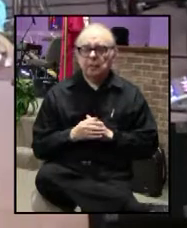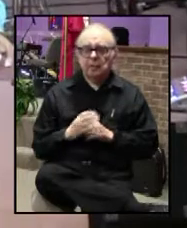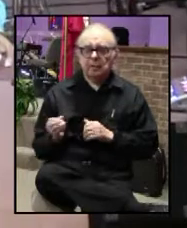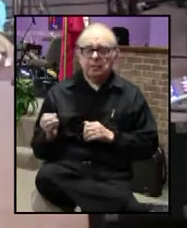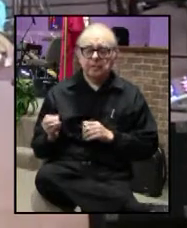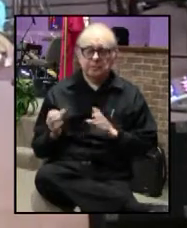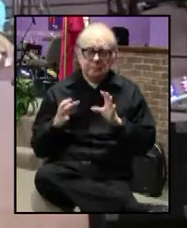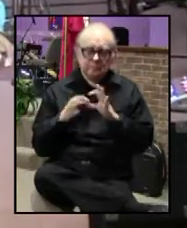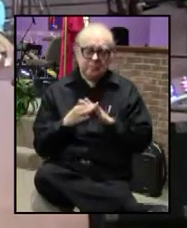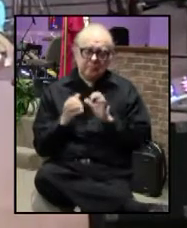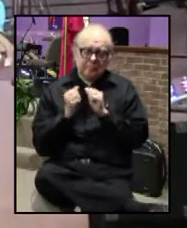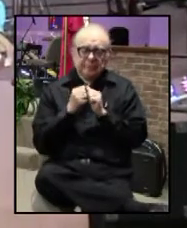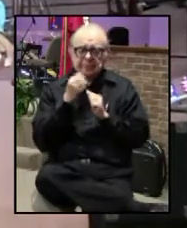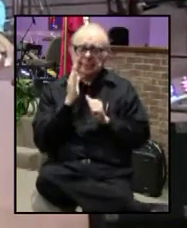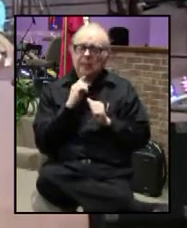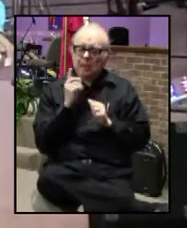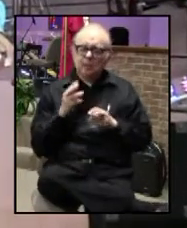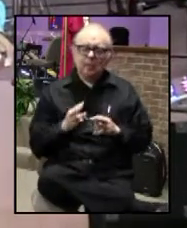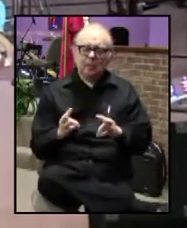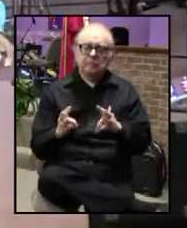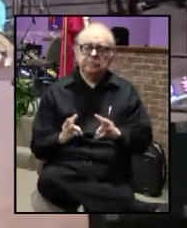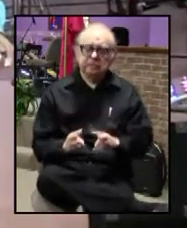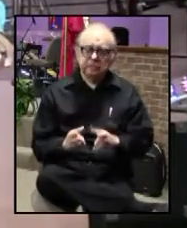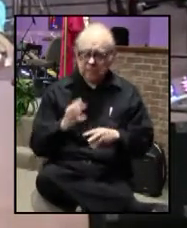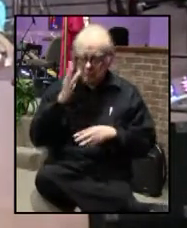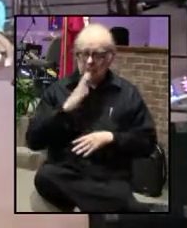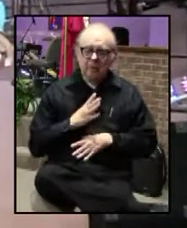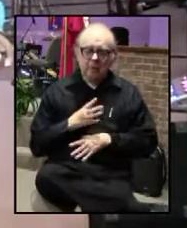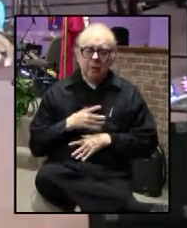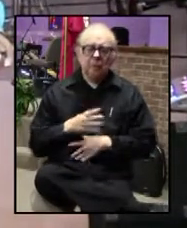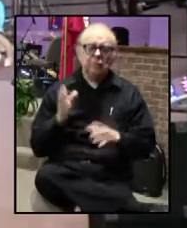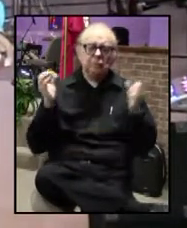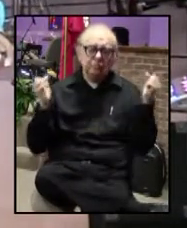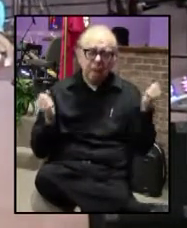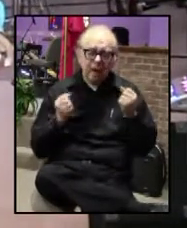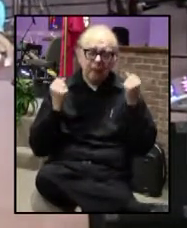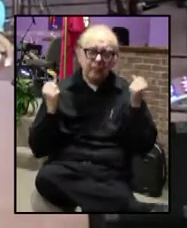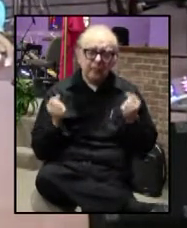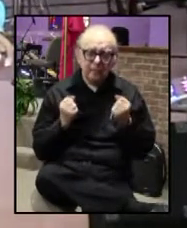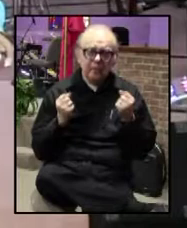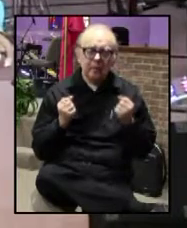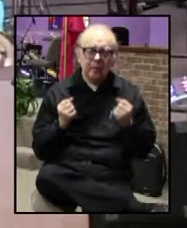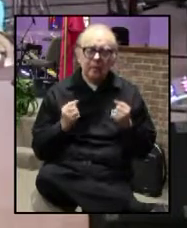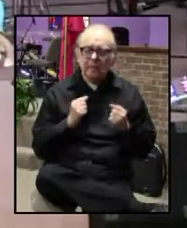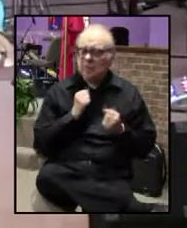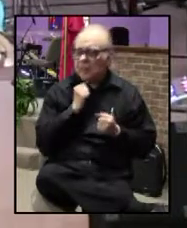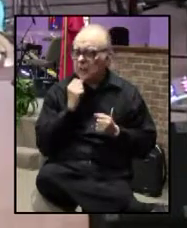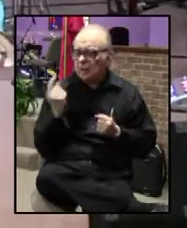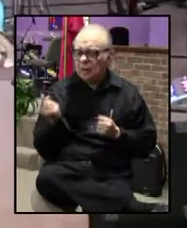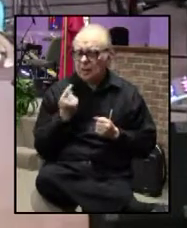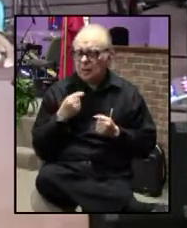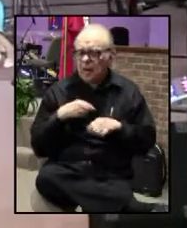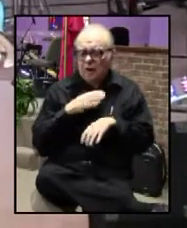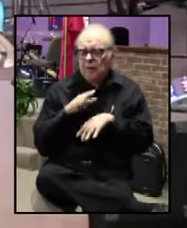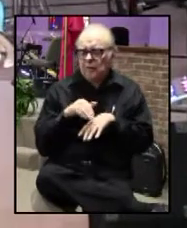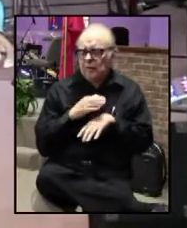And he related to God in a way that he was a man who was triumphant. Not just